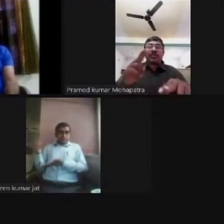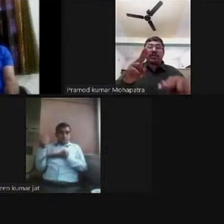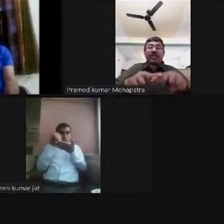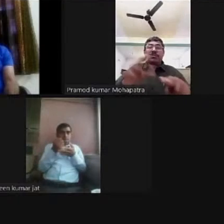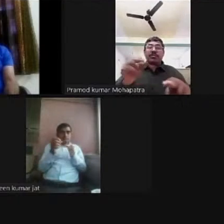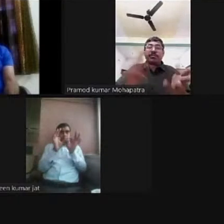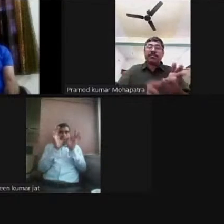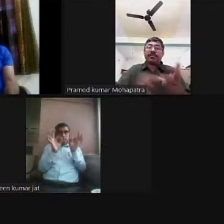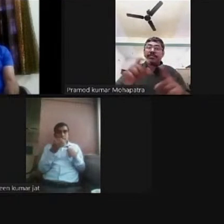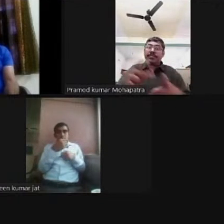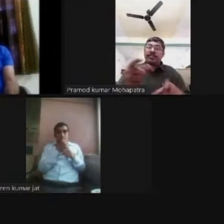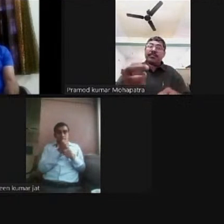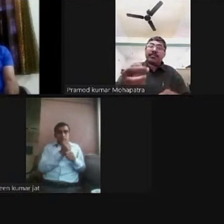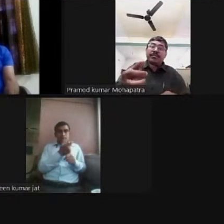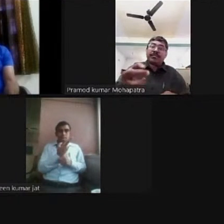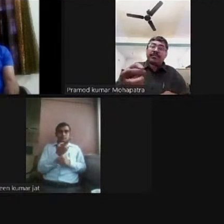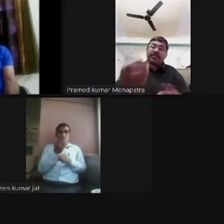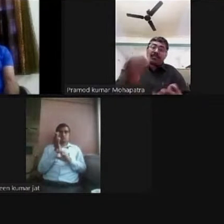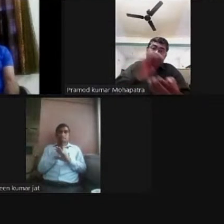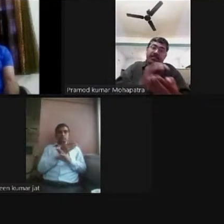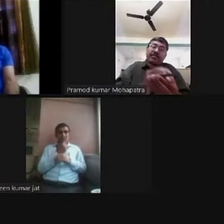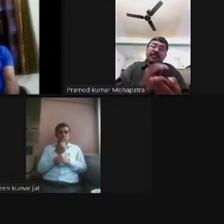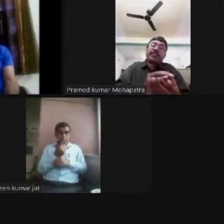So whenever we make budget,